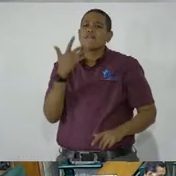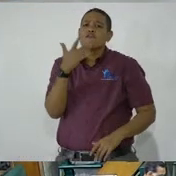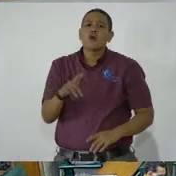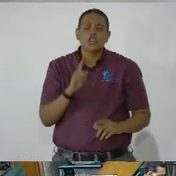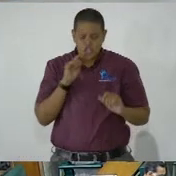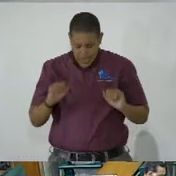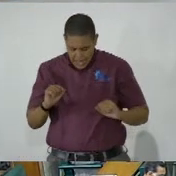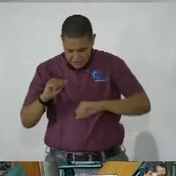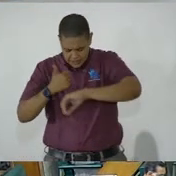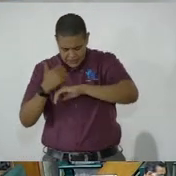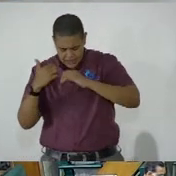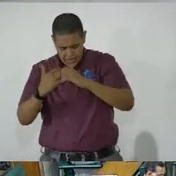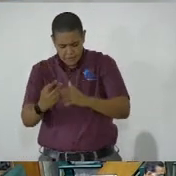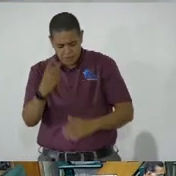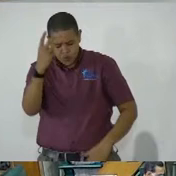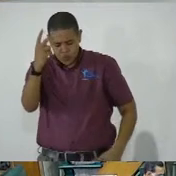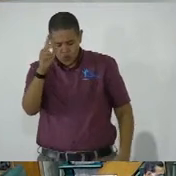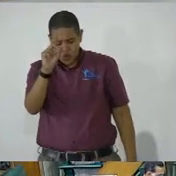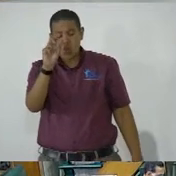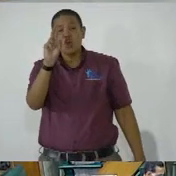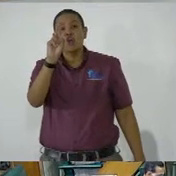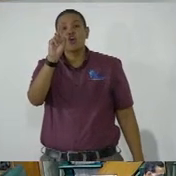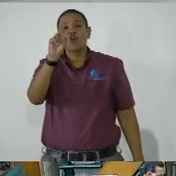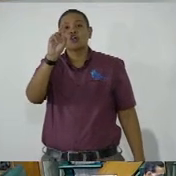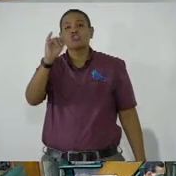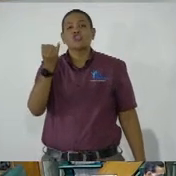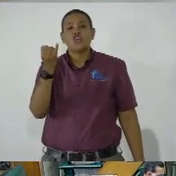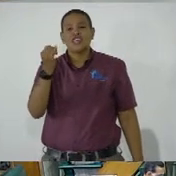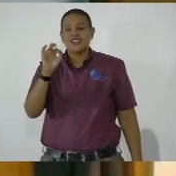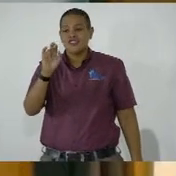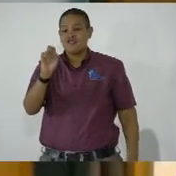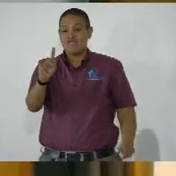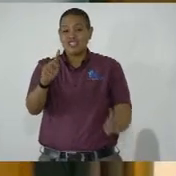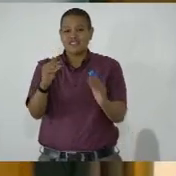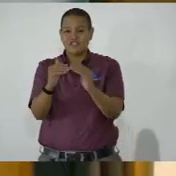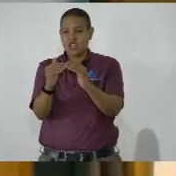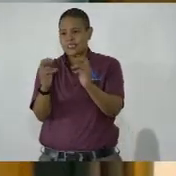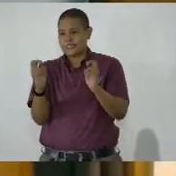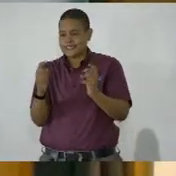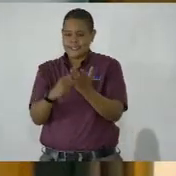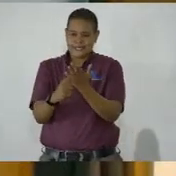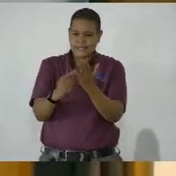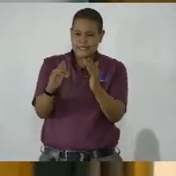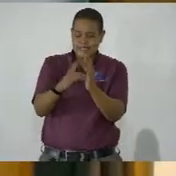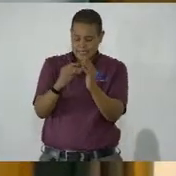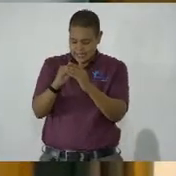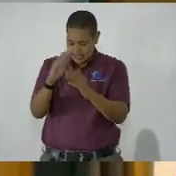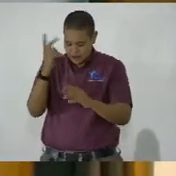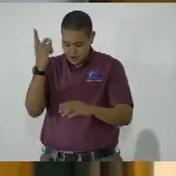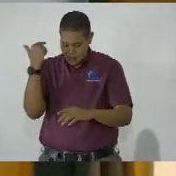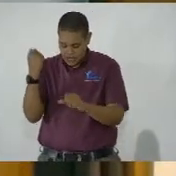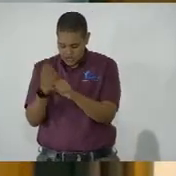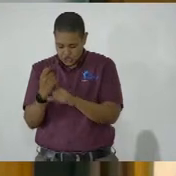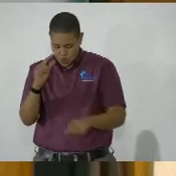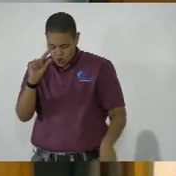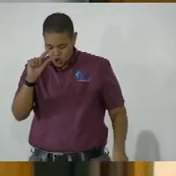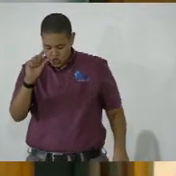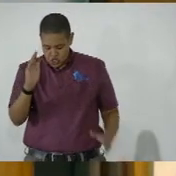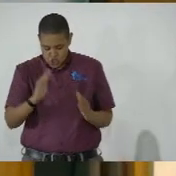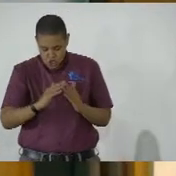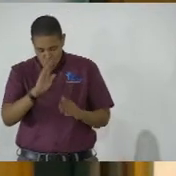to put in place two restorative justice centres during the past year, one in Greenwich Town, where I opened it with my good